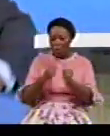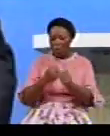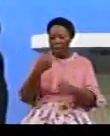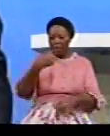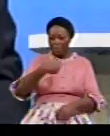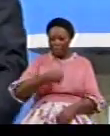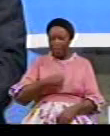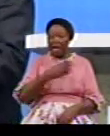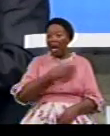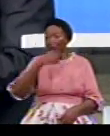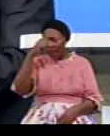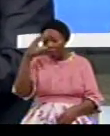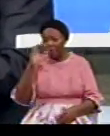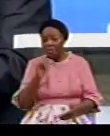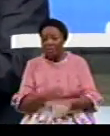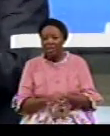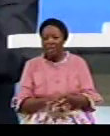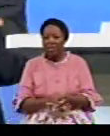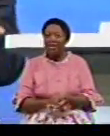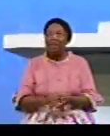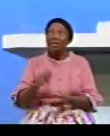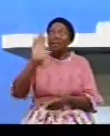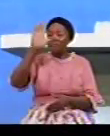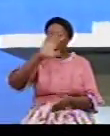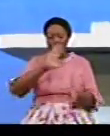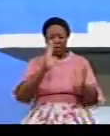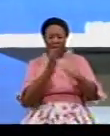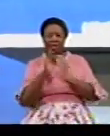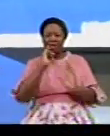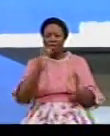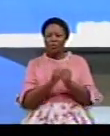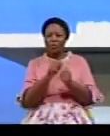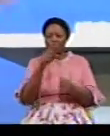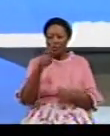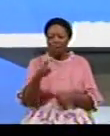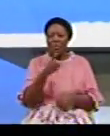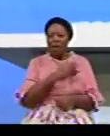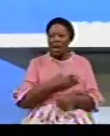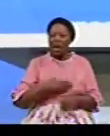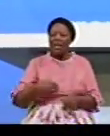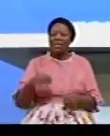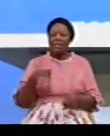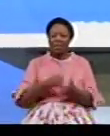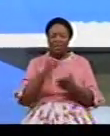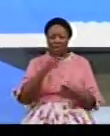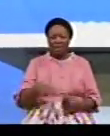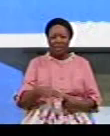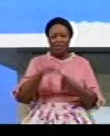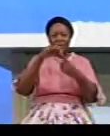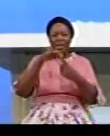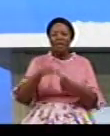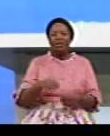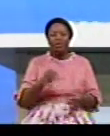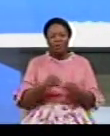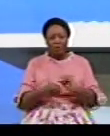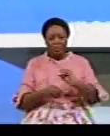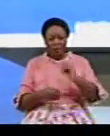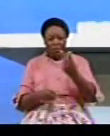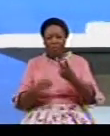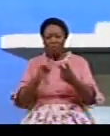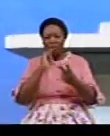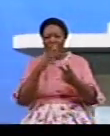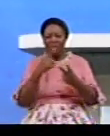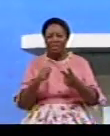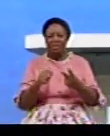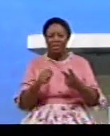alone. We only have the human heart, and then we have the bad evil